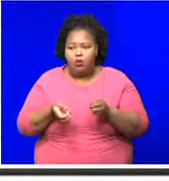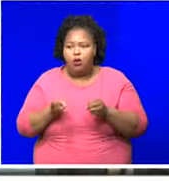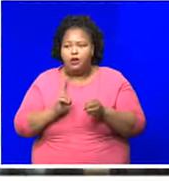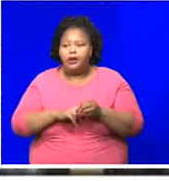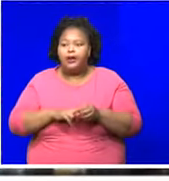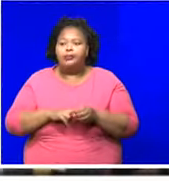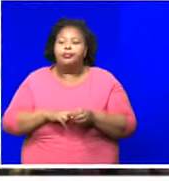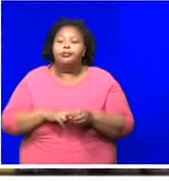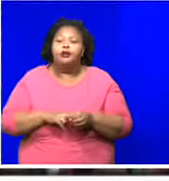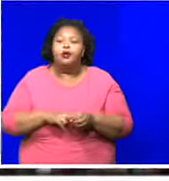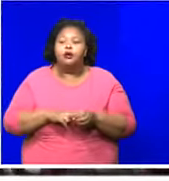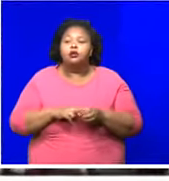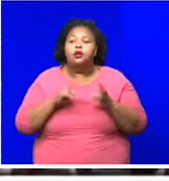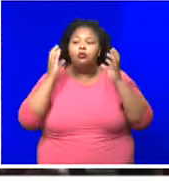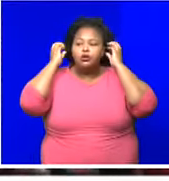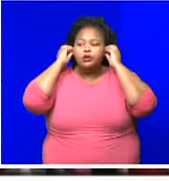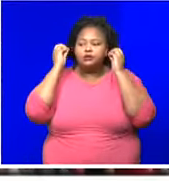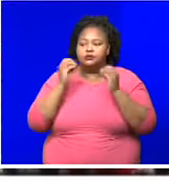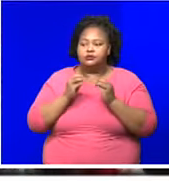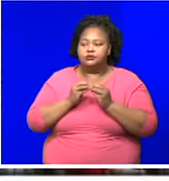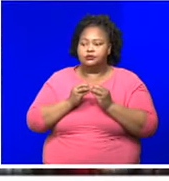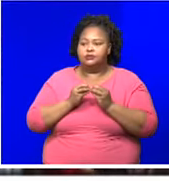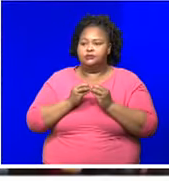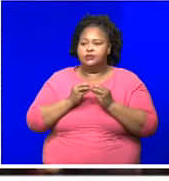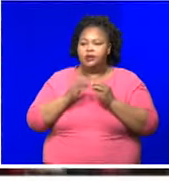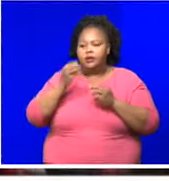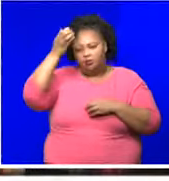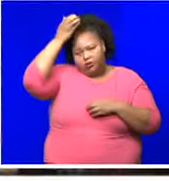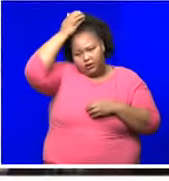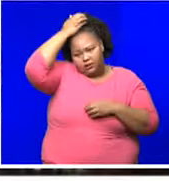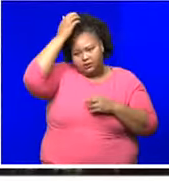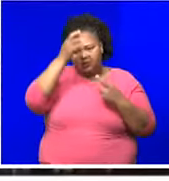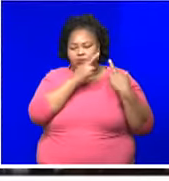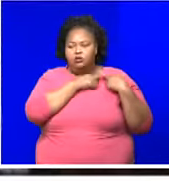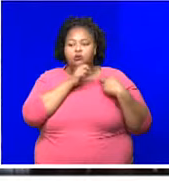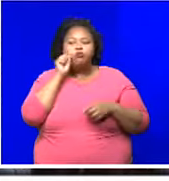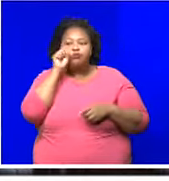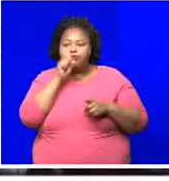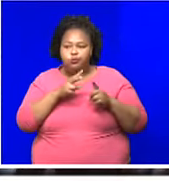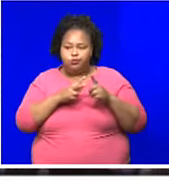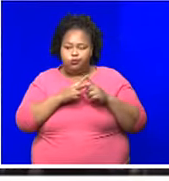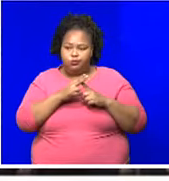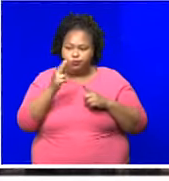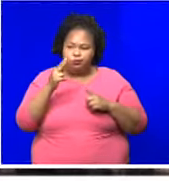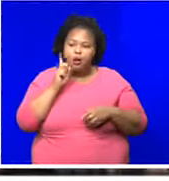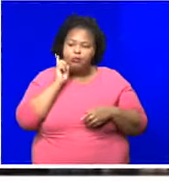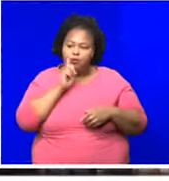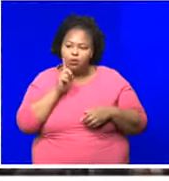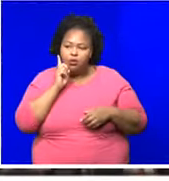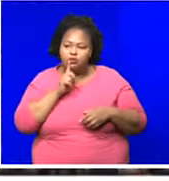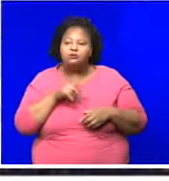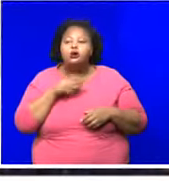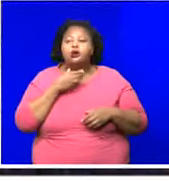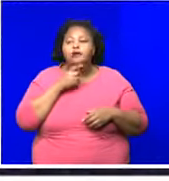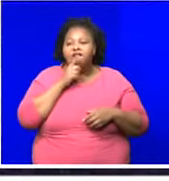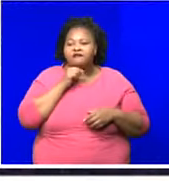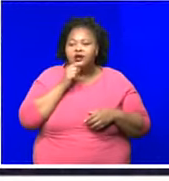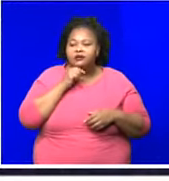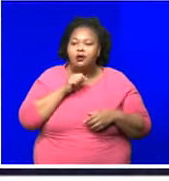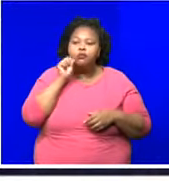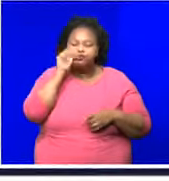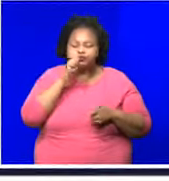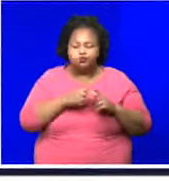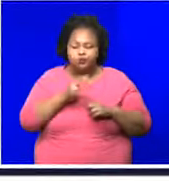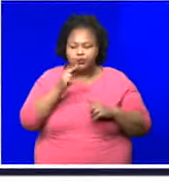ikakhulu bafana babuka ukuthi bangakhona yini ukuthi babasoke. They will